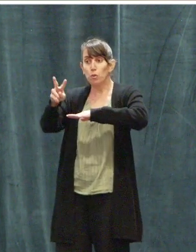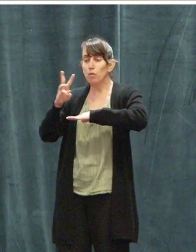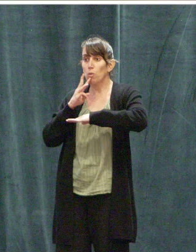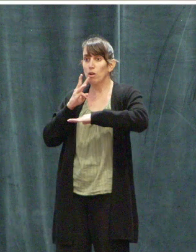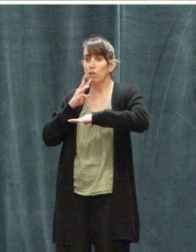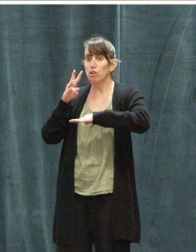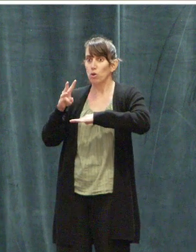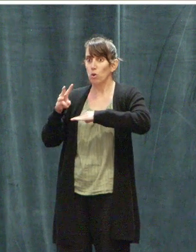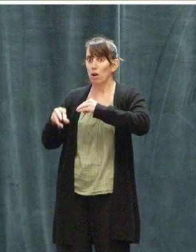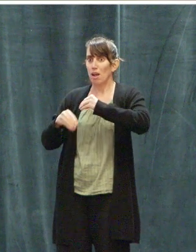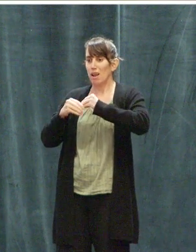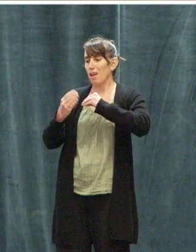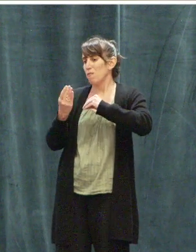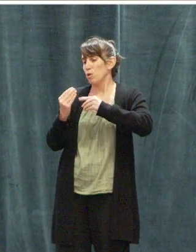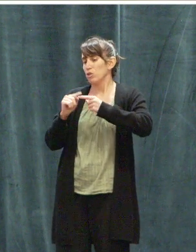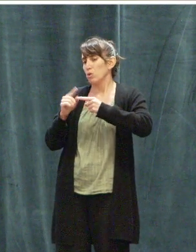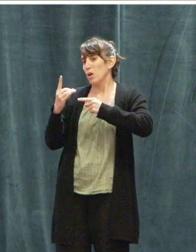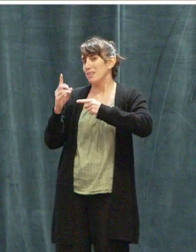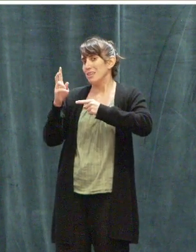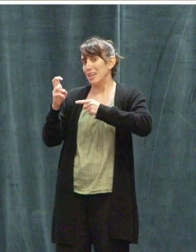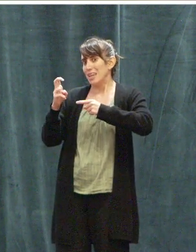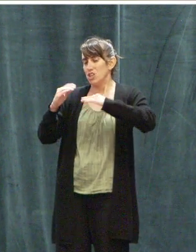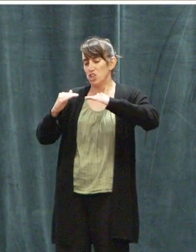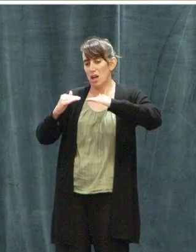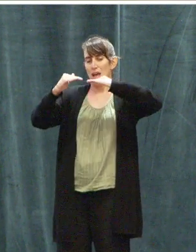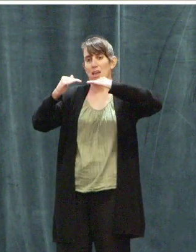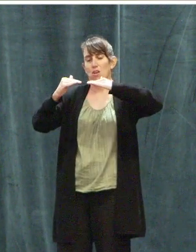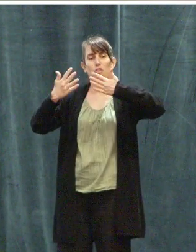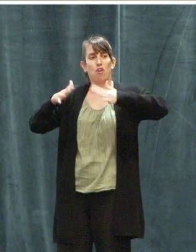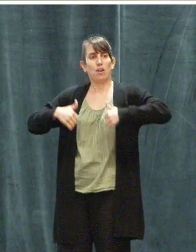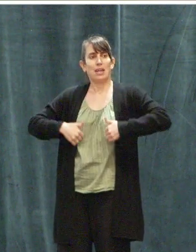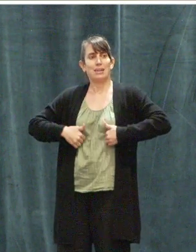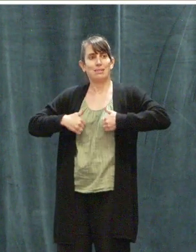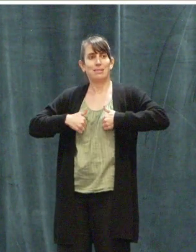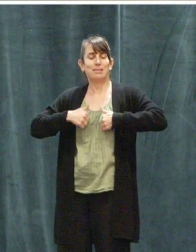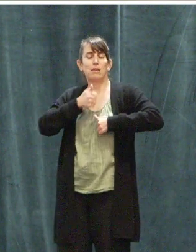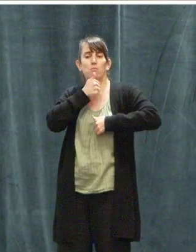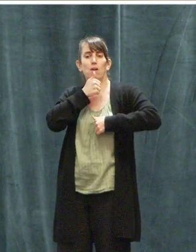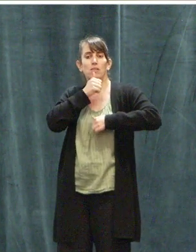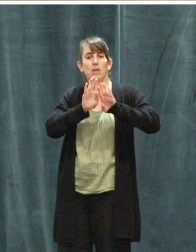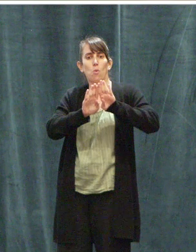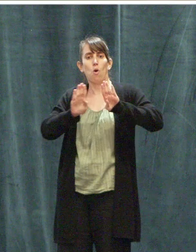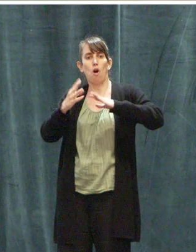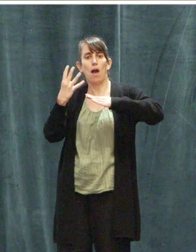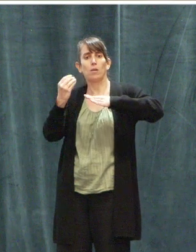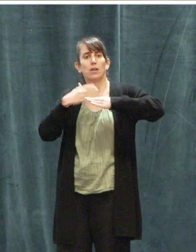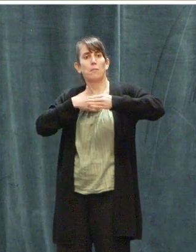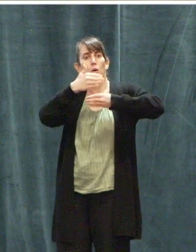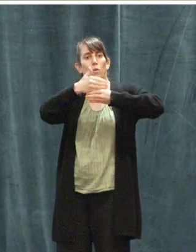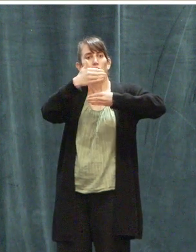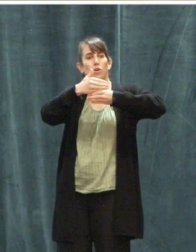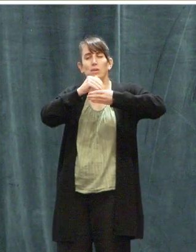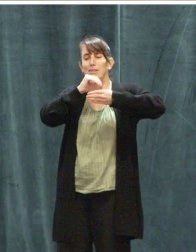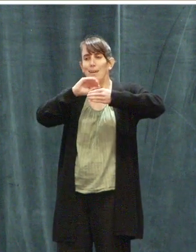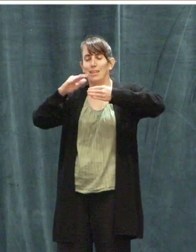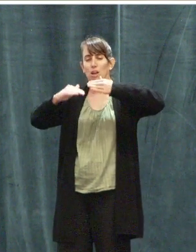to 18-inch height on the existing privacy wall outside of my apartment windows. It's been unclear how high that will actually